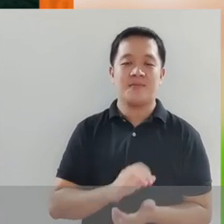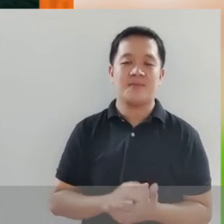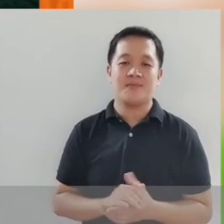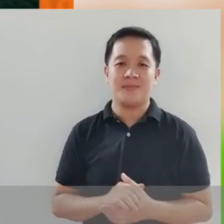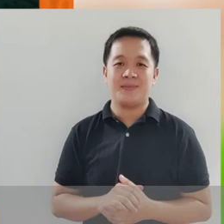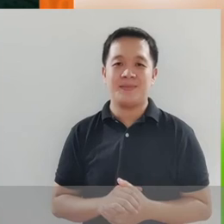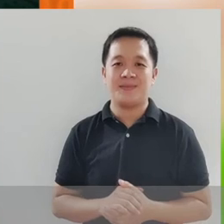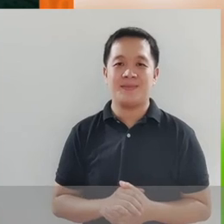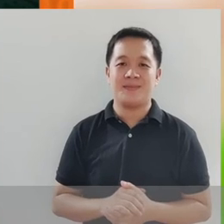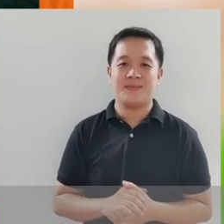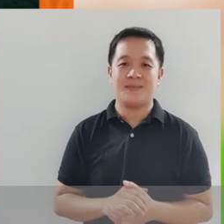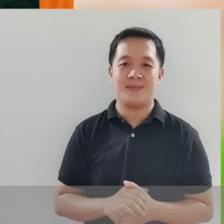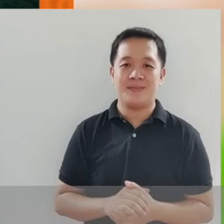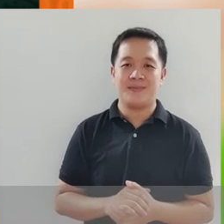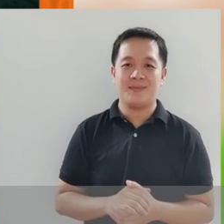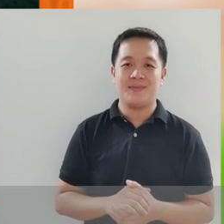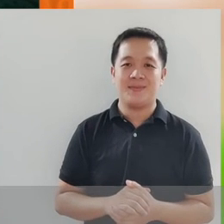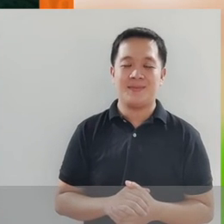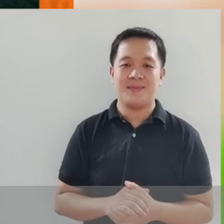C-H-E-E-S-E.